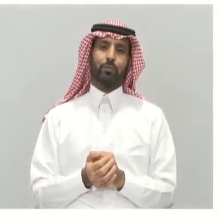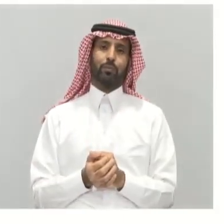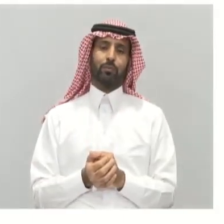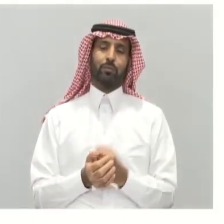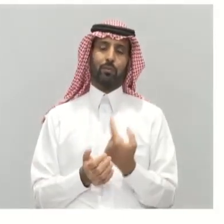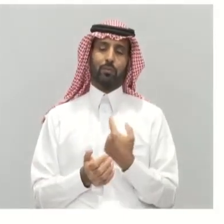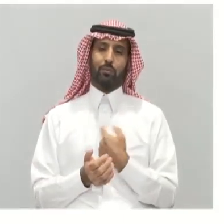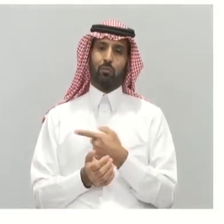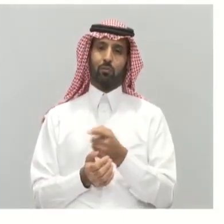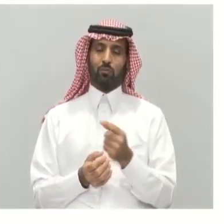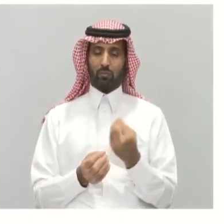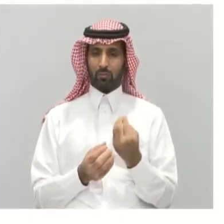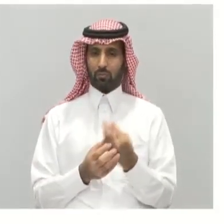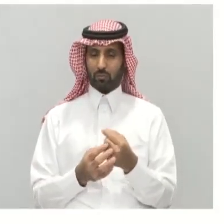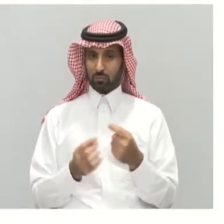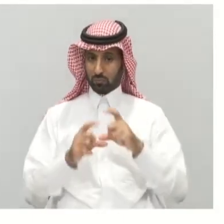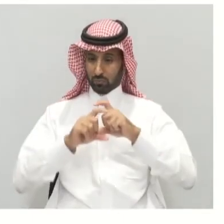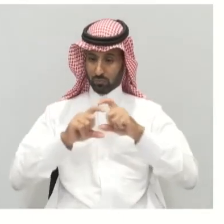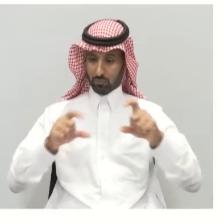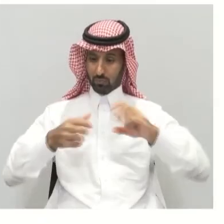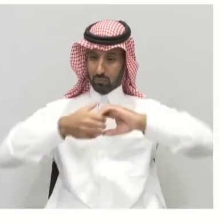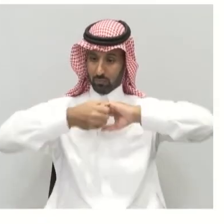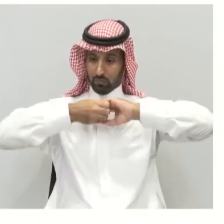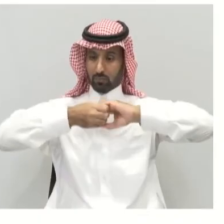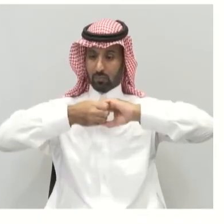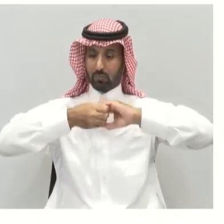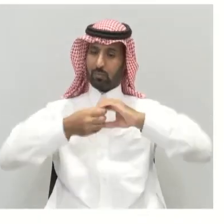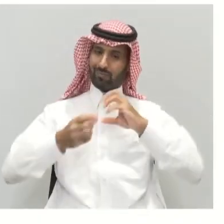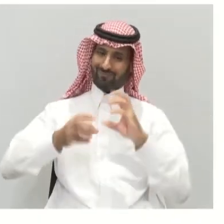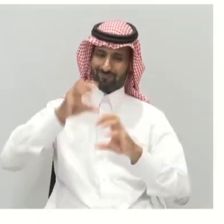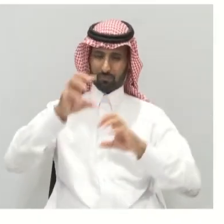we did produce cohesive statements. We had the scrambled